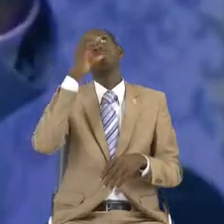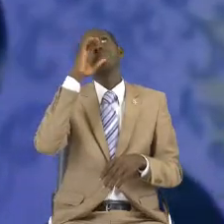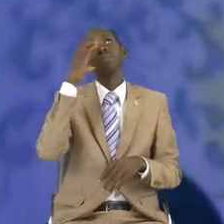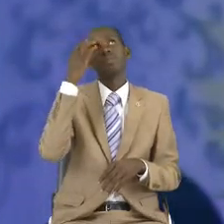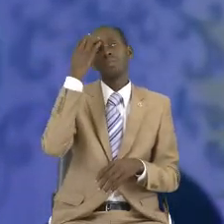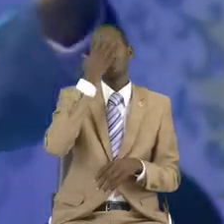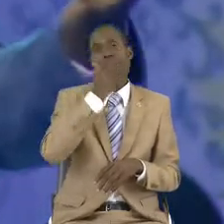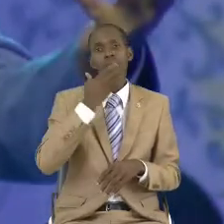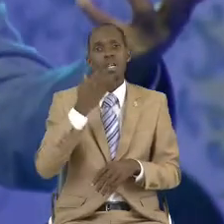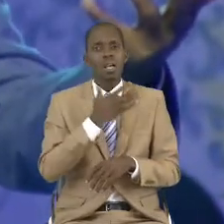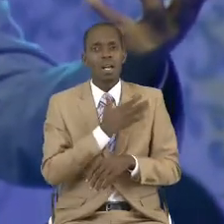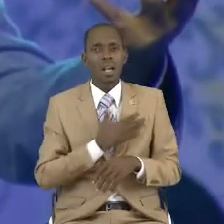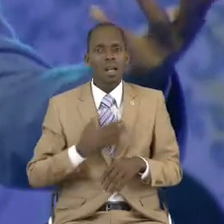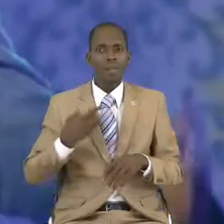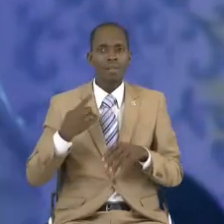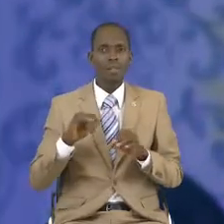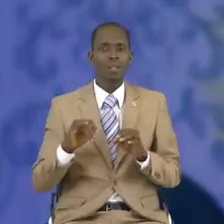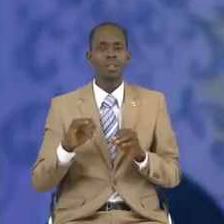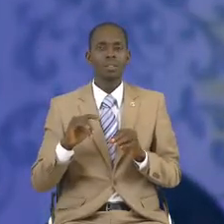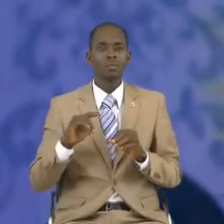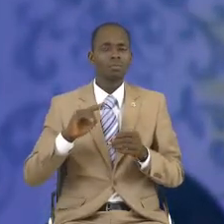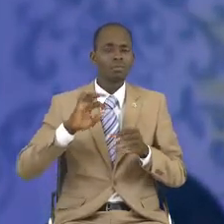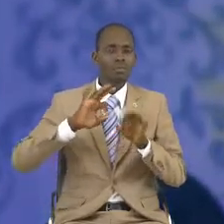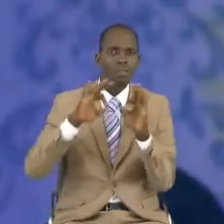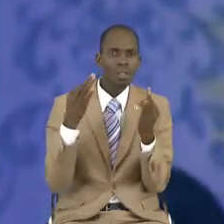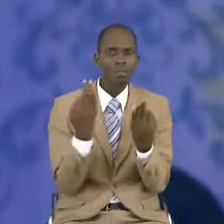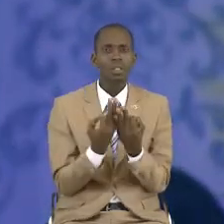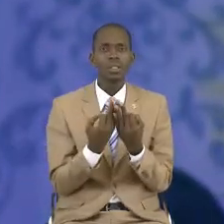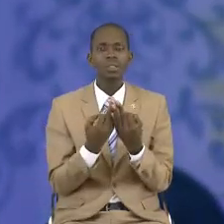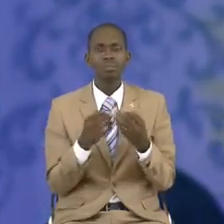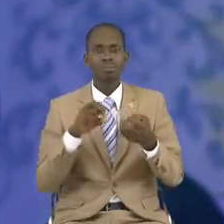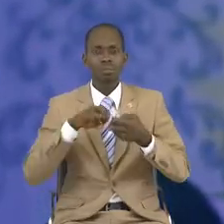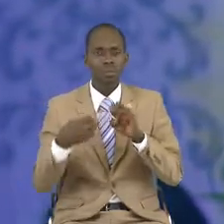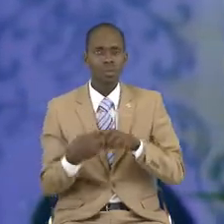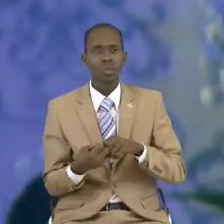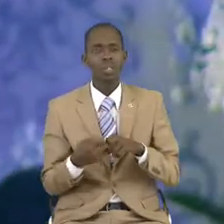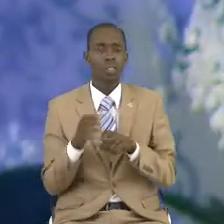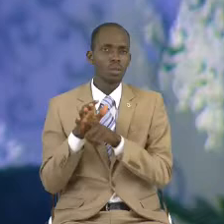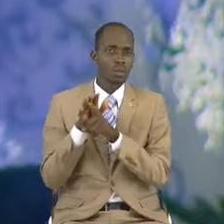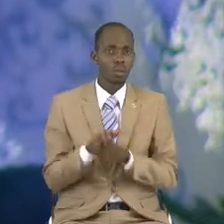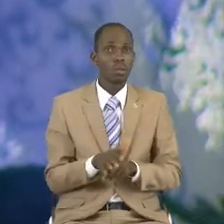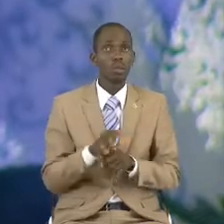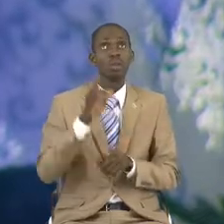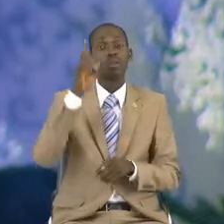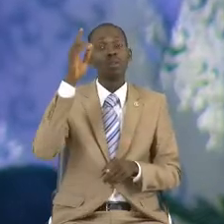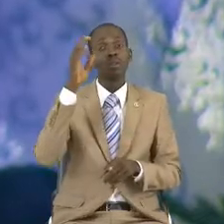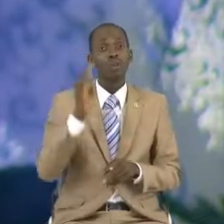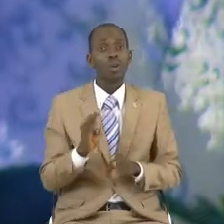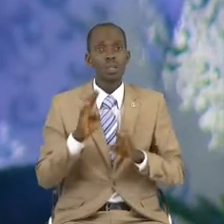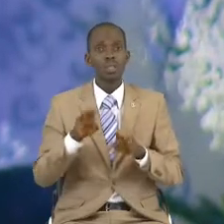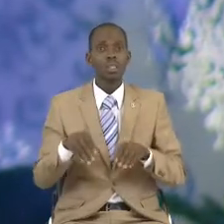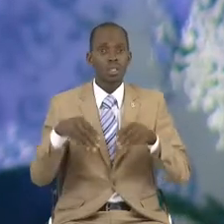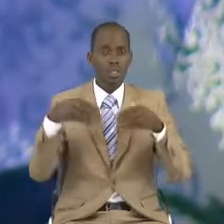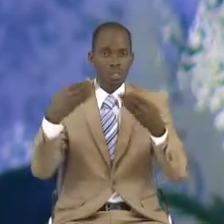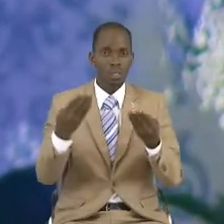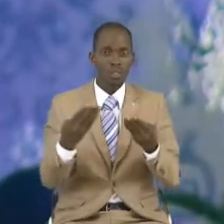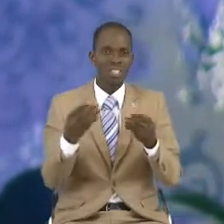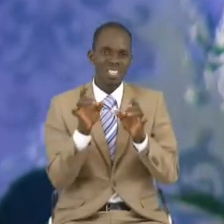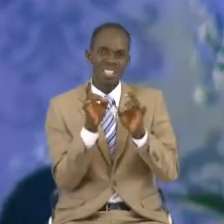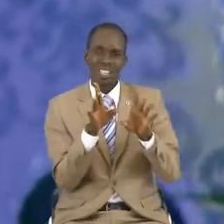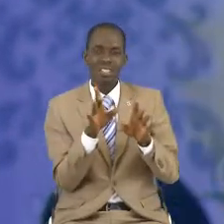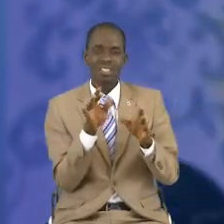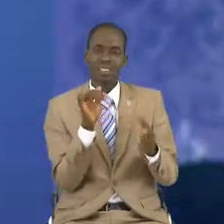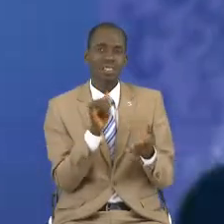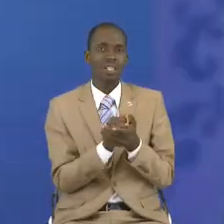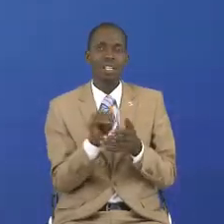the family violence and oppression god hates that anywhere